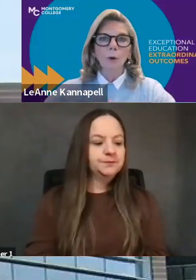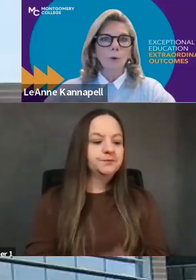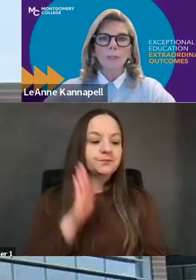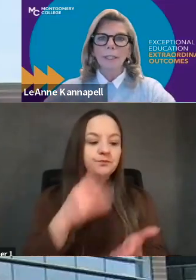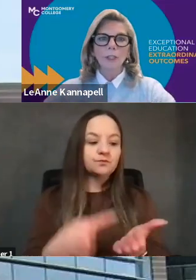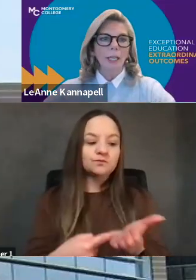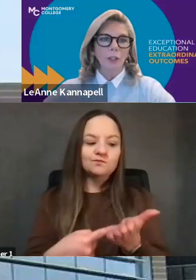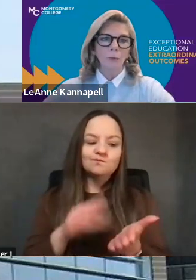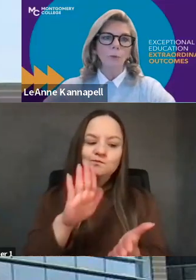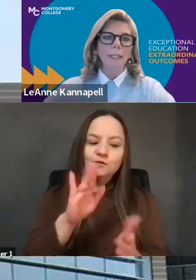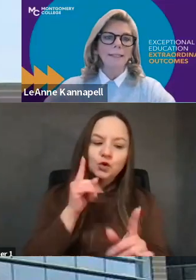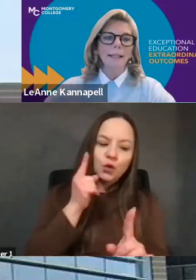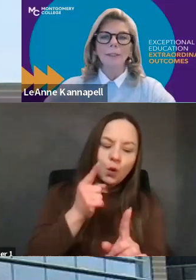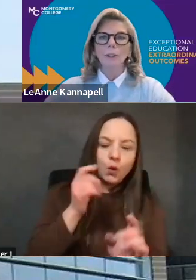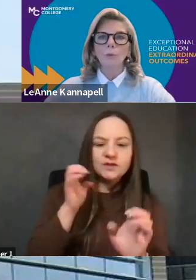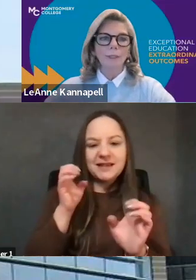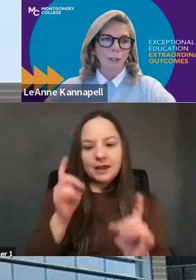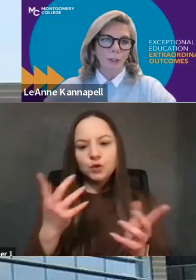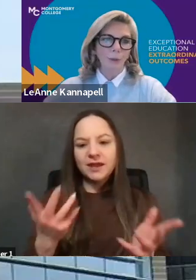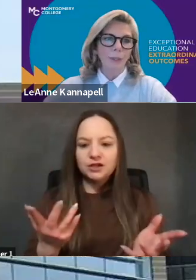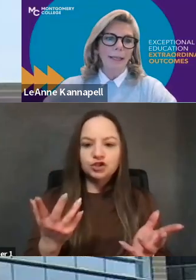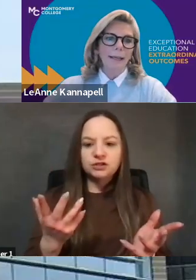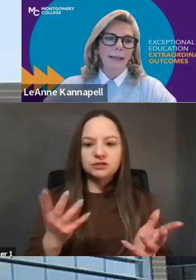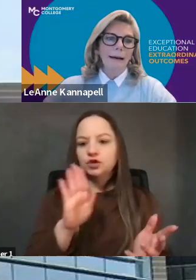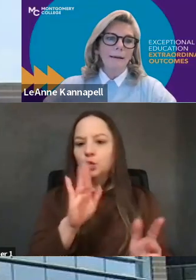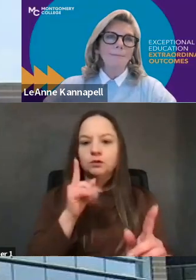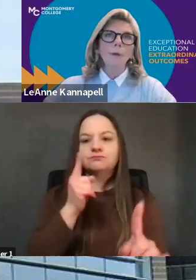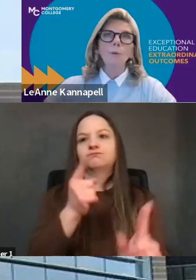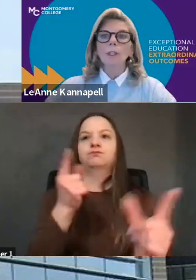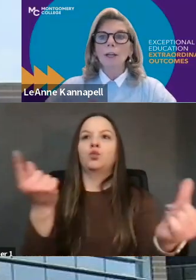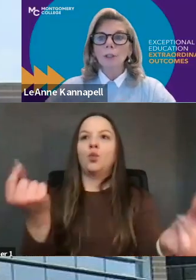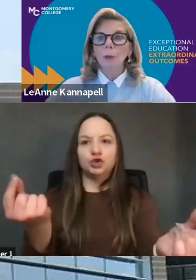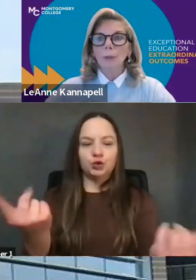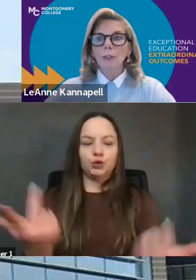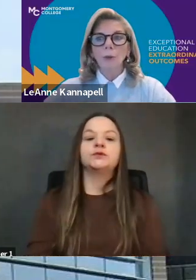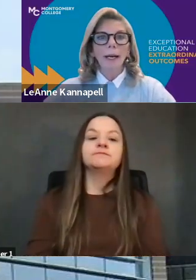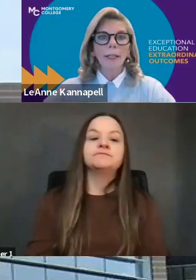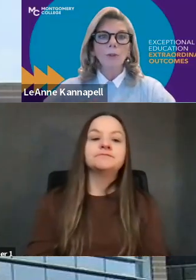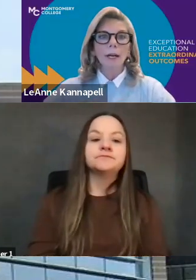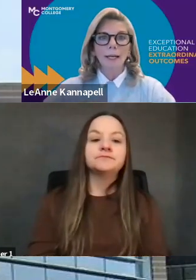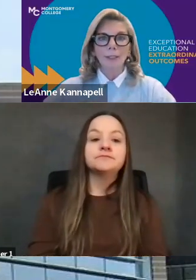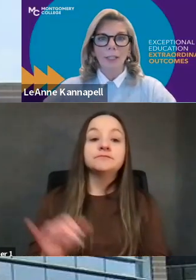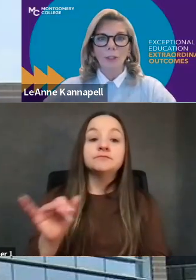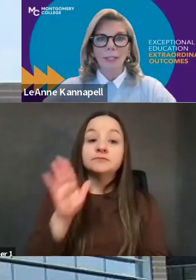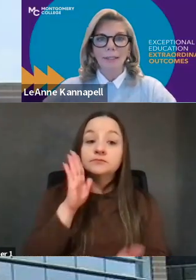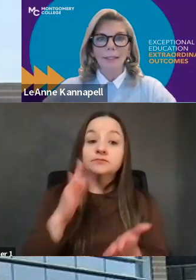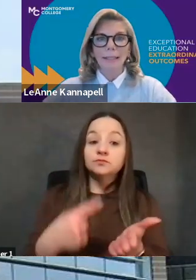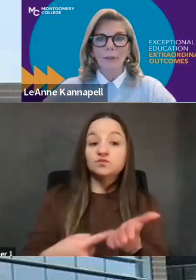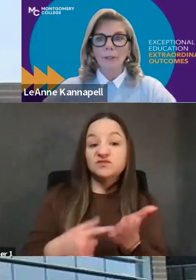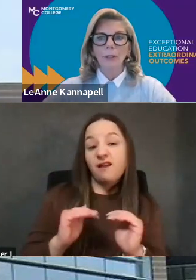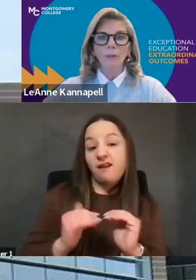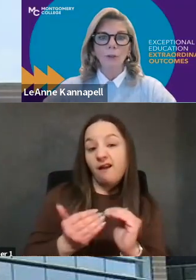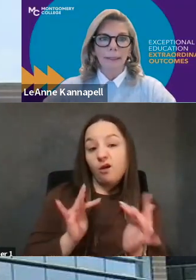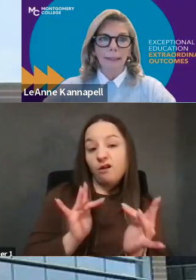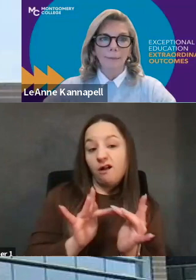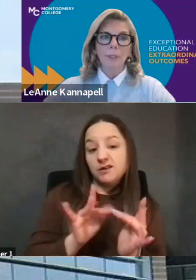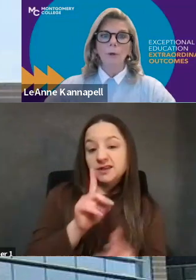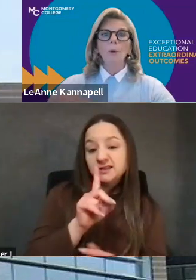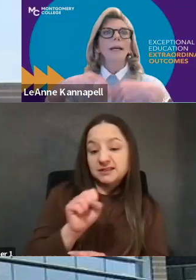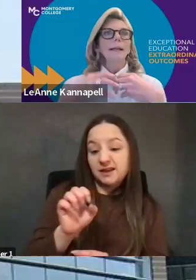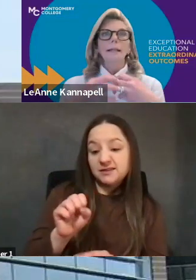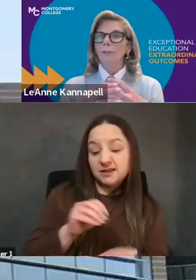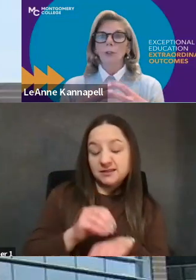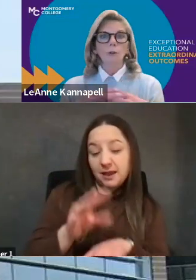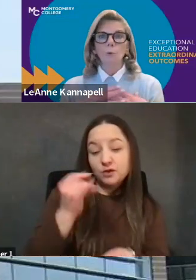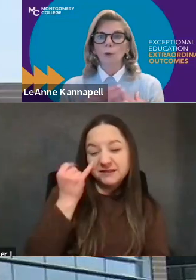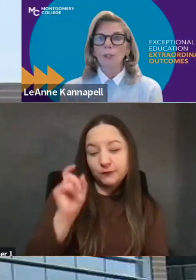your goals in education. What exactly do you want to do? We'll also go into how do you contact your DSS counselor if you need them.